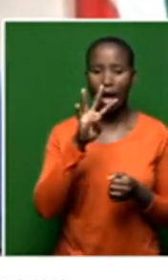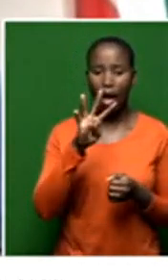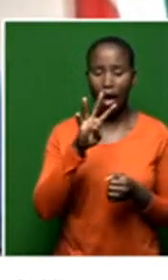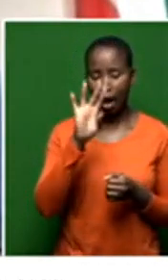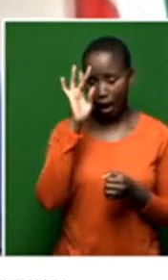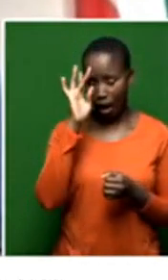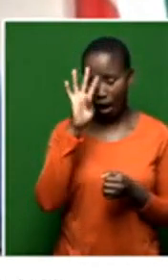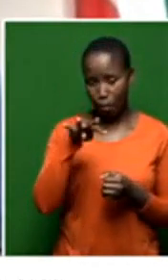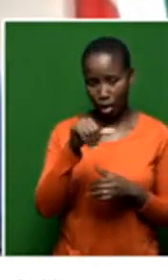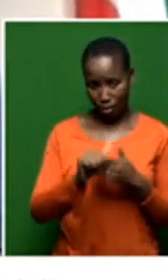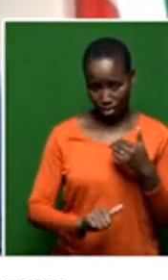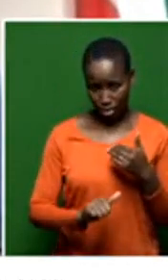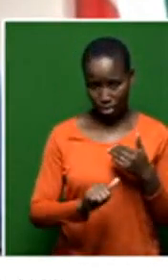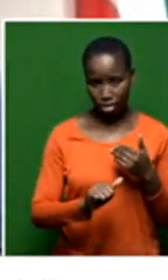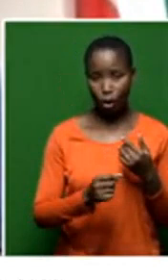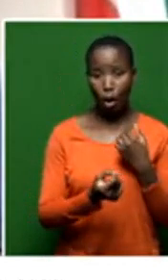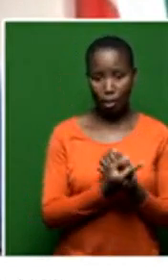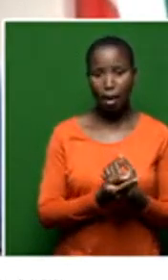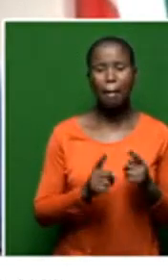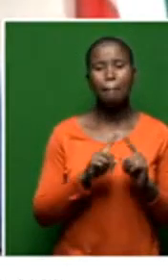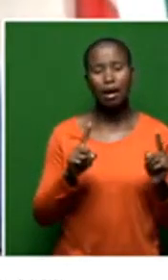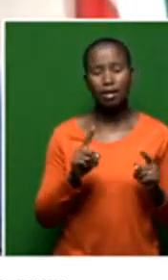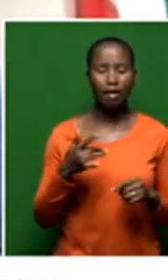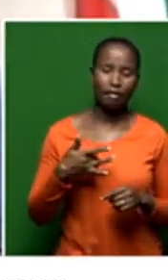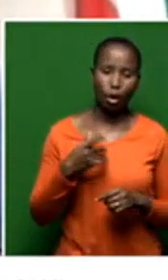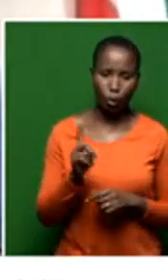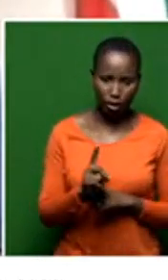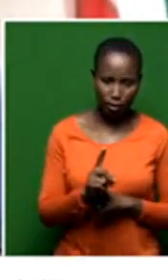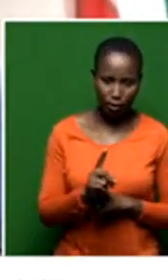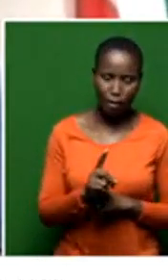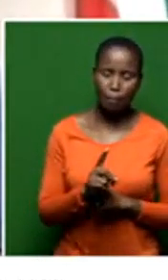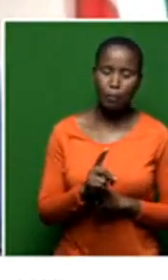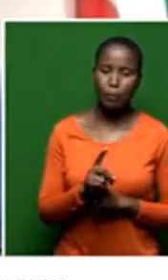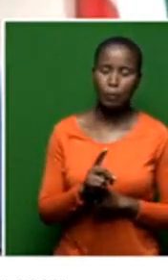active. However, we are of a strong view, also given the number of